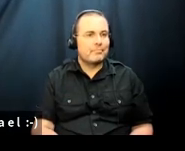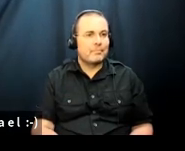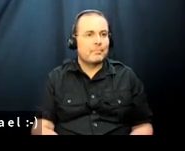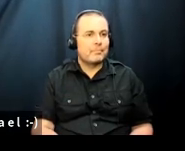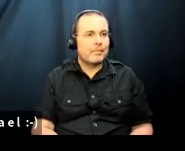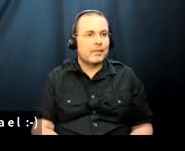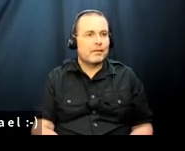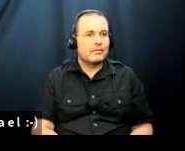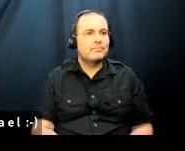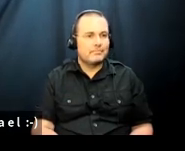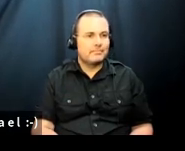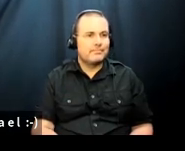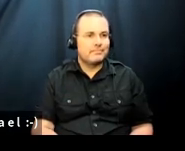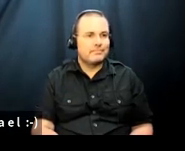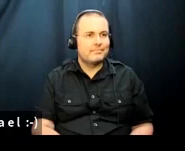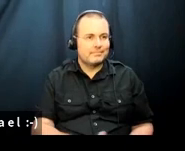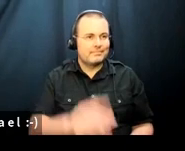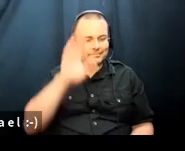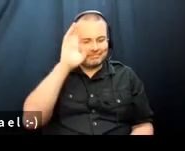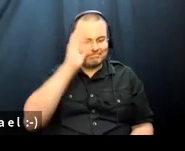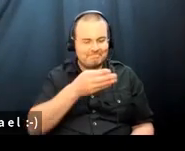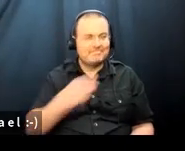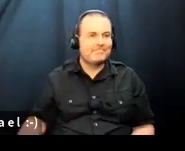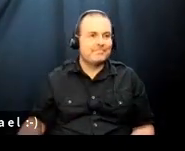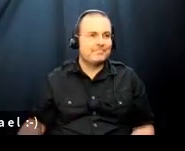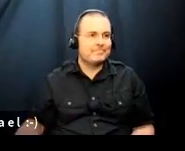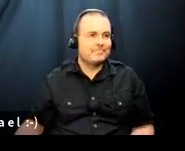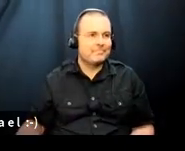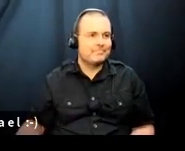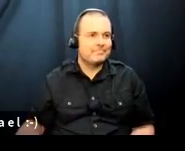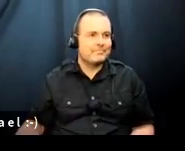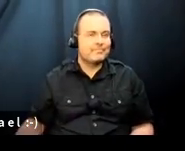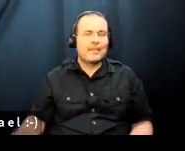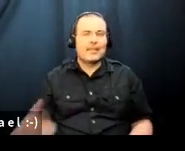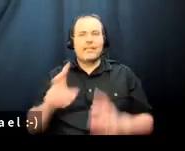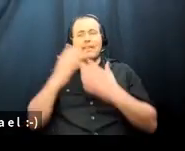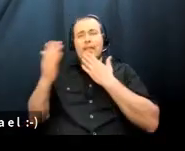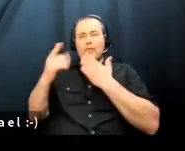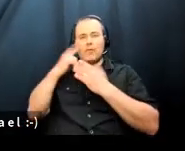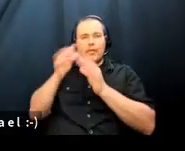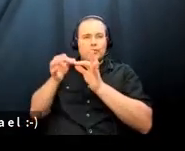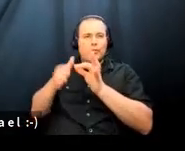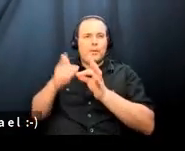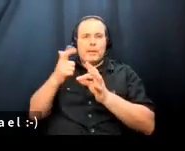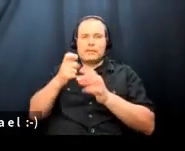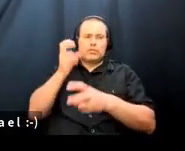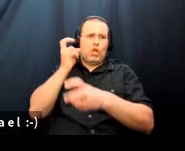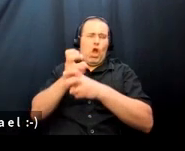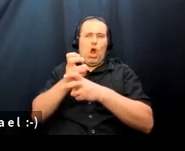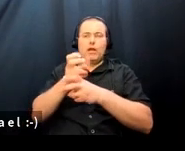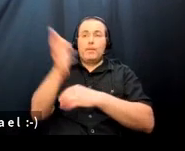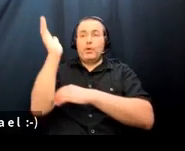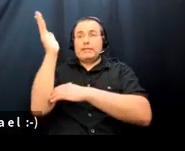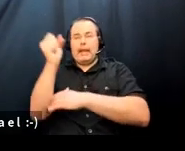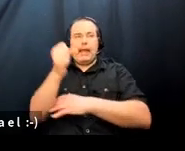And thank you to the interpreter. It's very hard to present and sign for yourself at